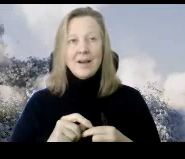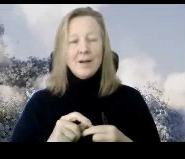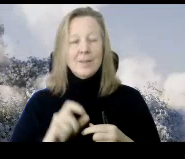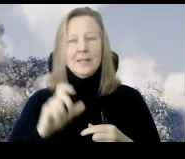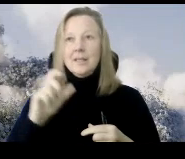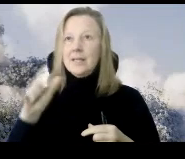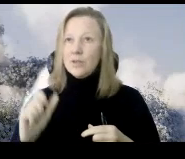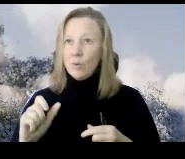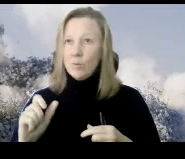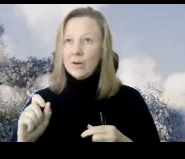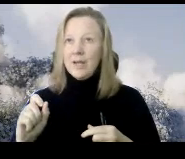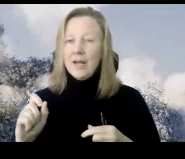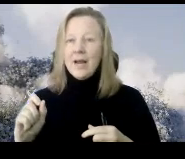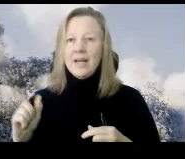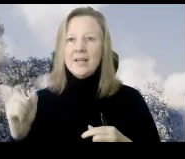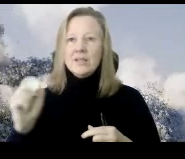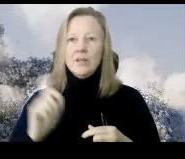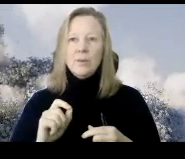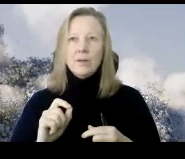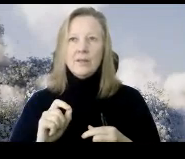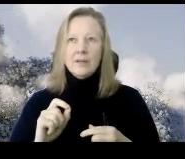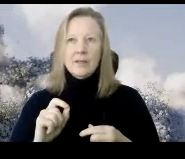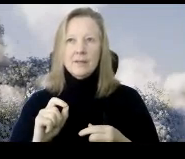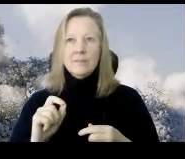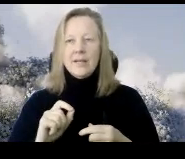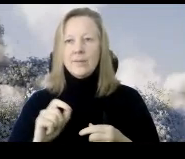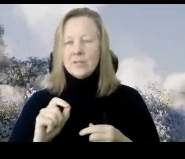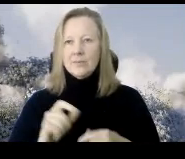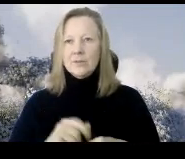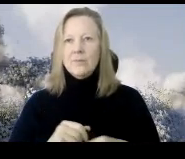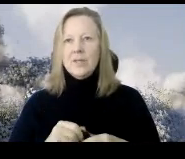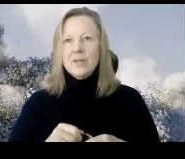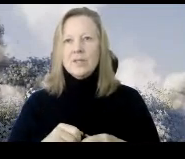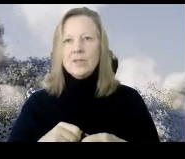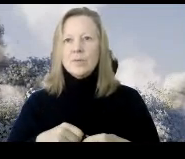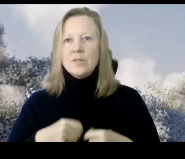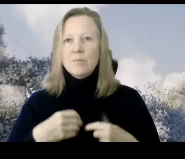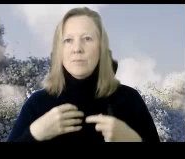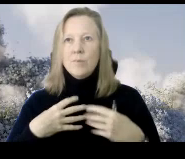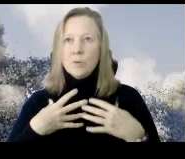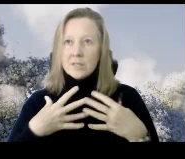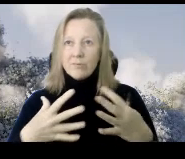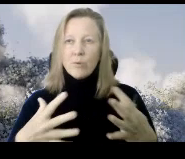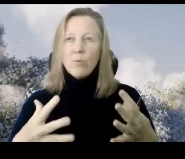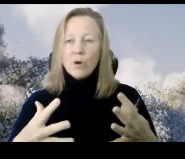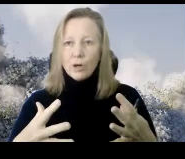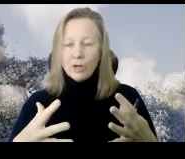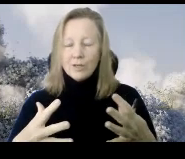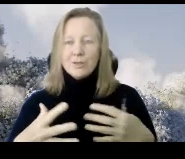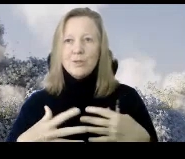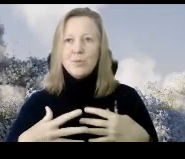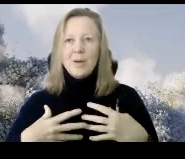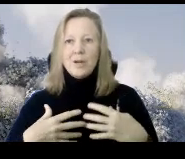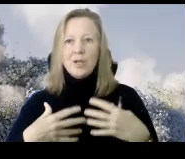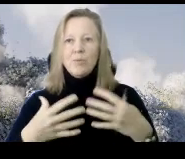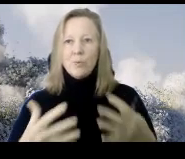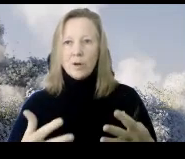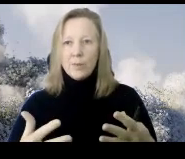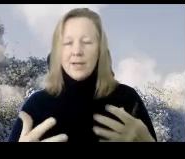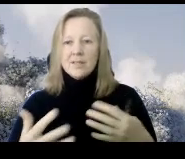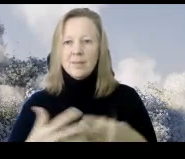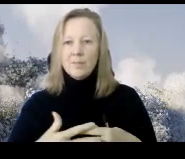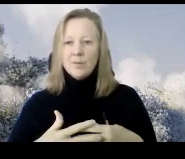weeks, a little less homework, and it has a lower language level. So this one's mostly for work. So it's preparing